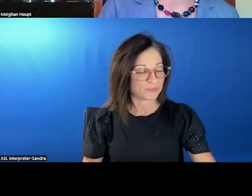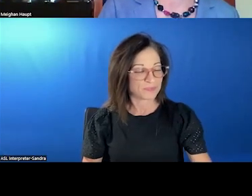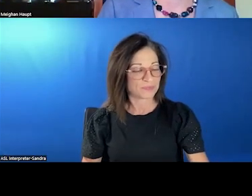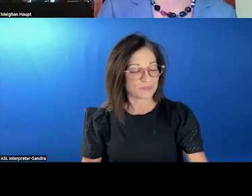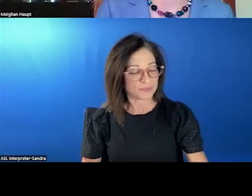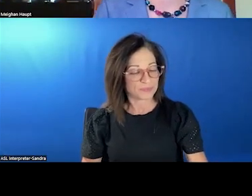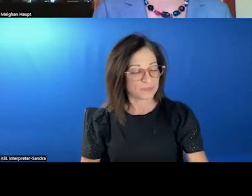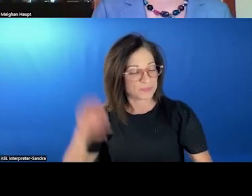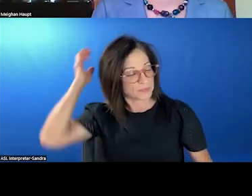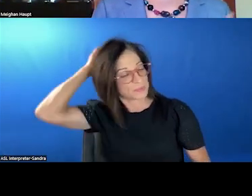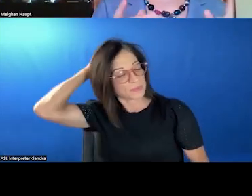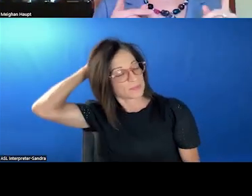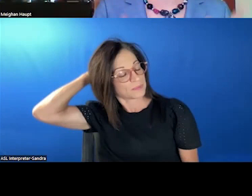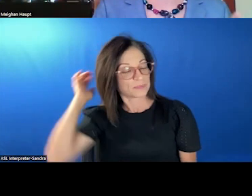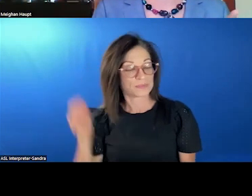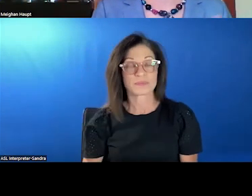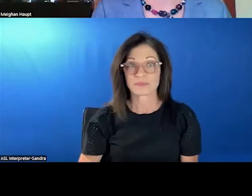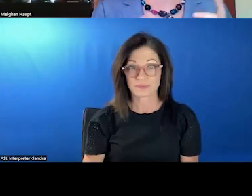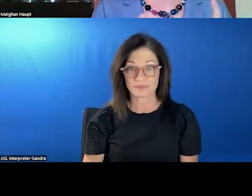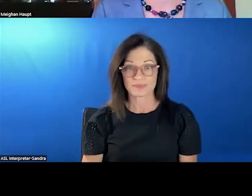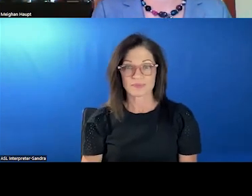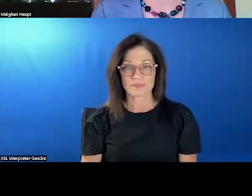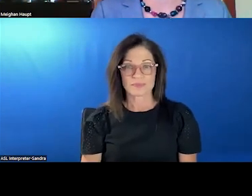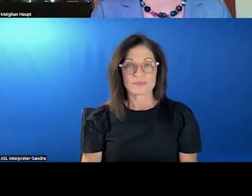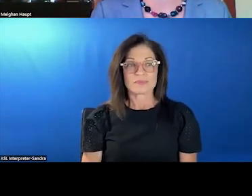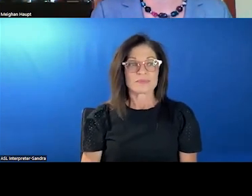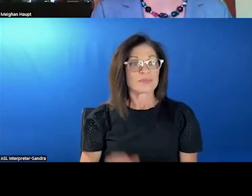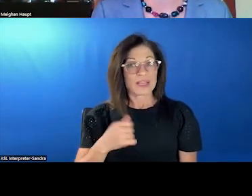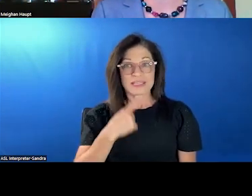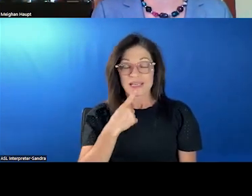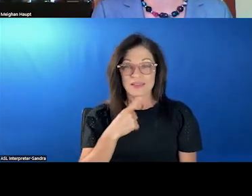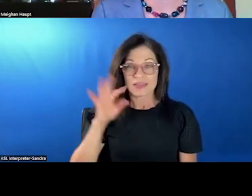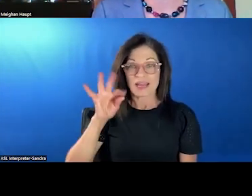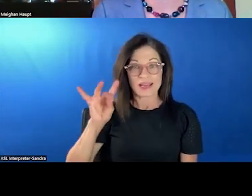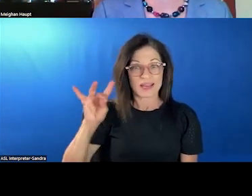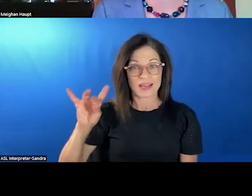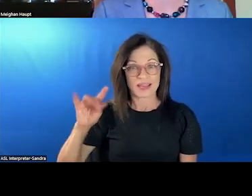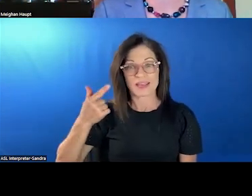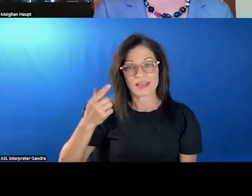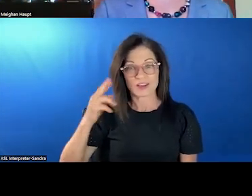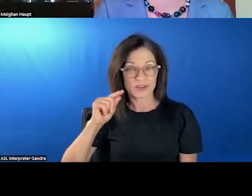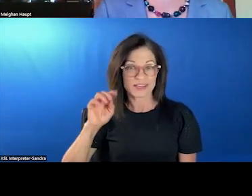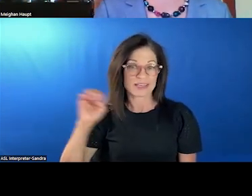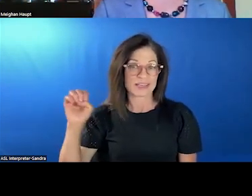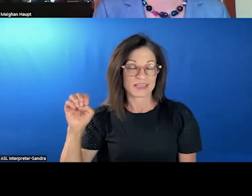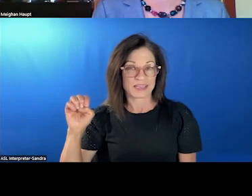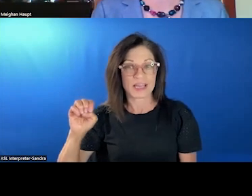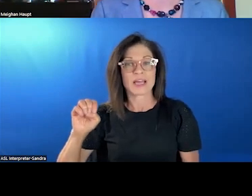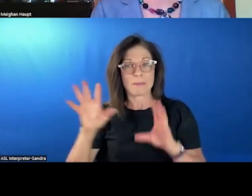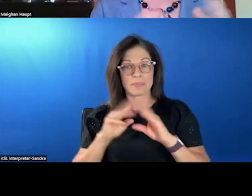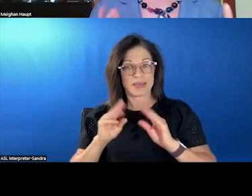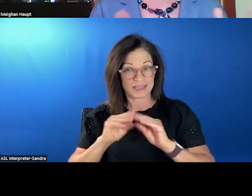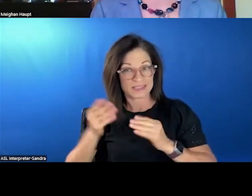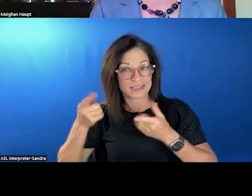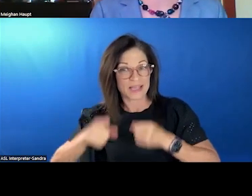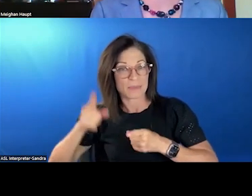going to move. As I said, the 988 grantee meeting is happening in Chicago, so SAMHSA is there.